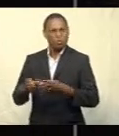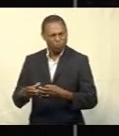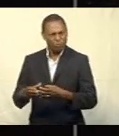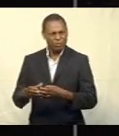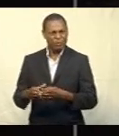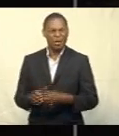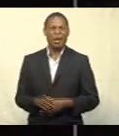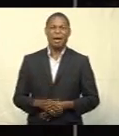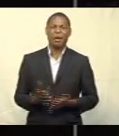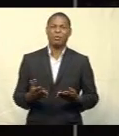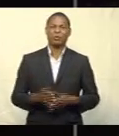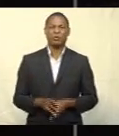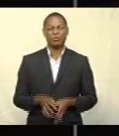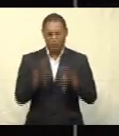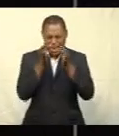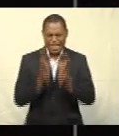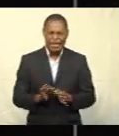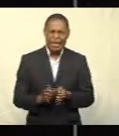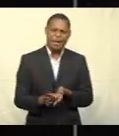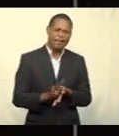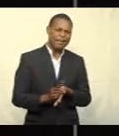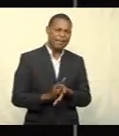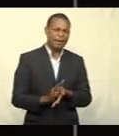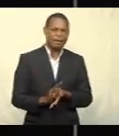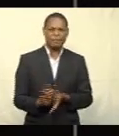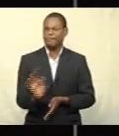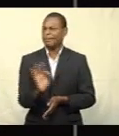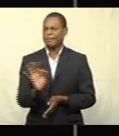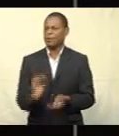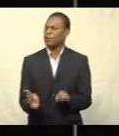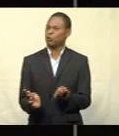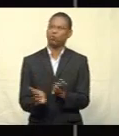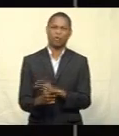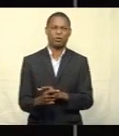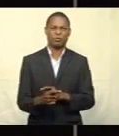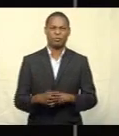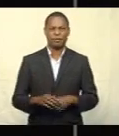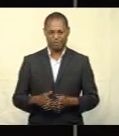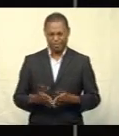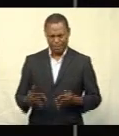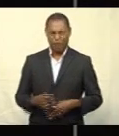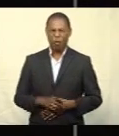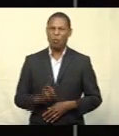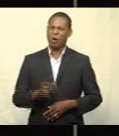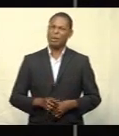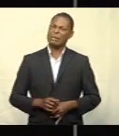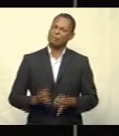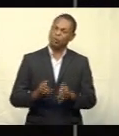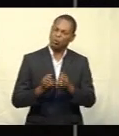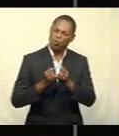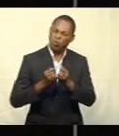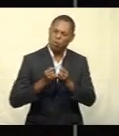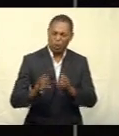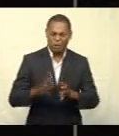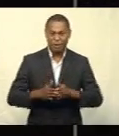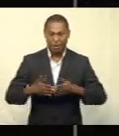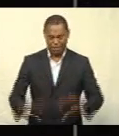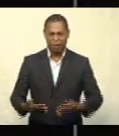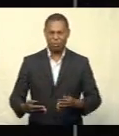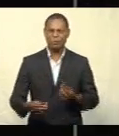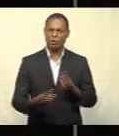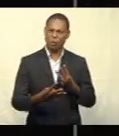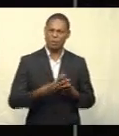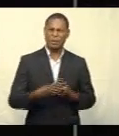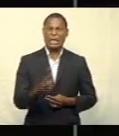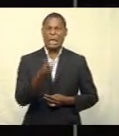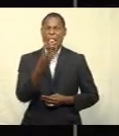on her next political move if nothing changes. Apanisa Wangai Randovu reports it's getting worse in Sodelpa, with 3 constituencies